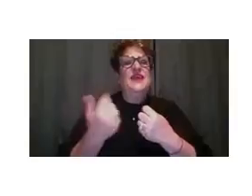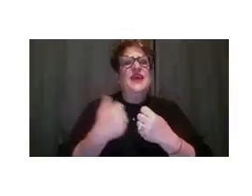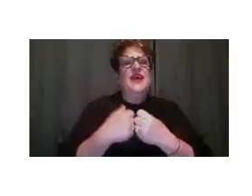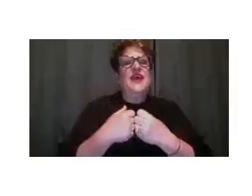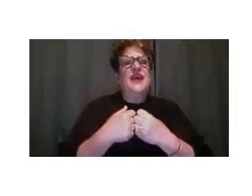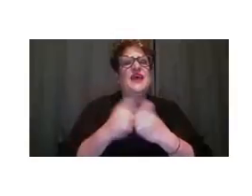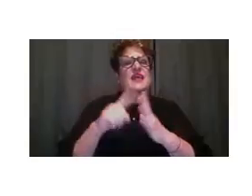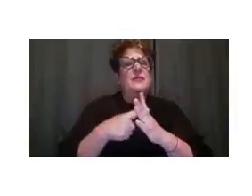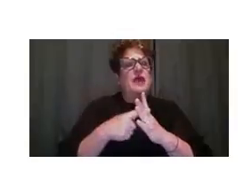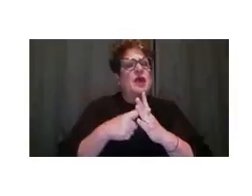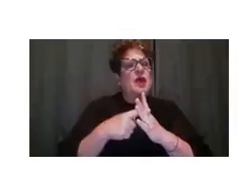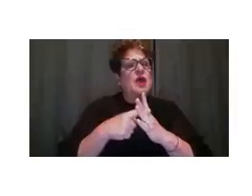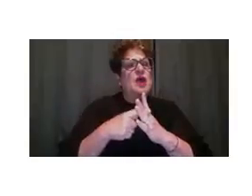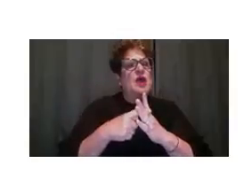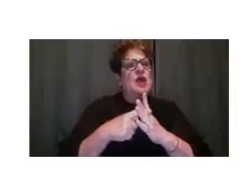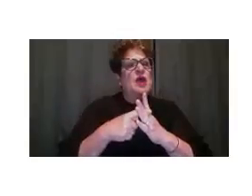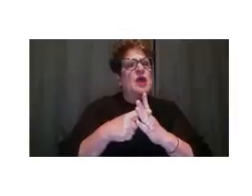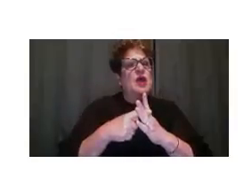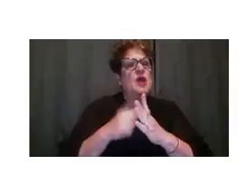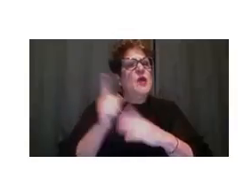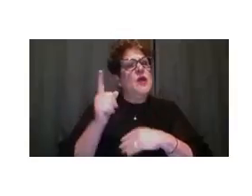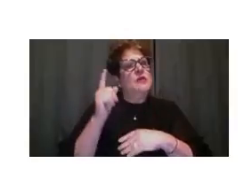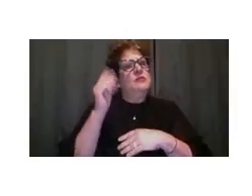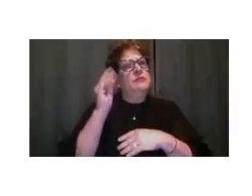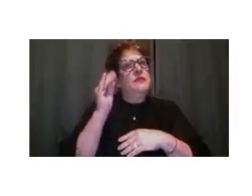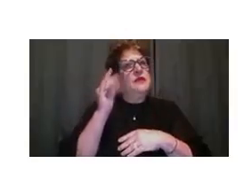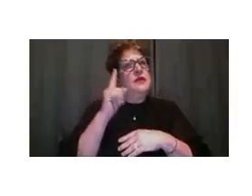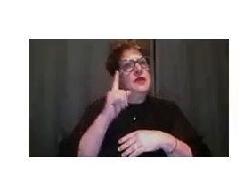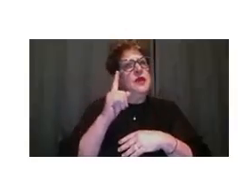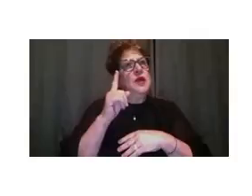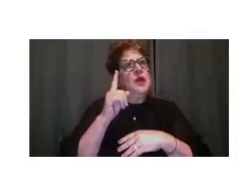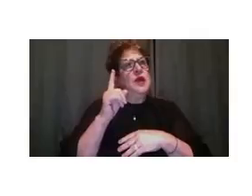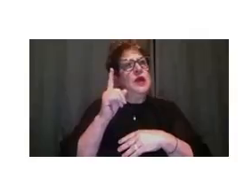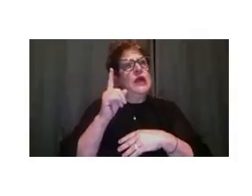that if you go through all these